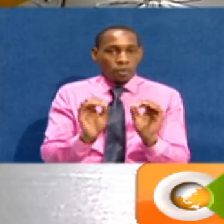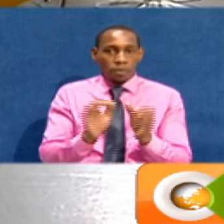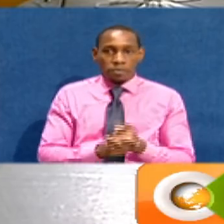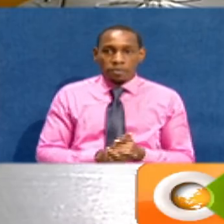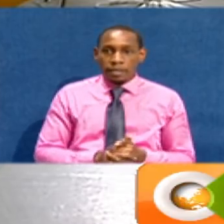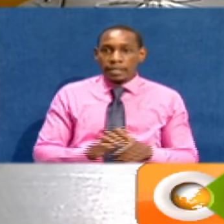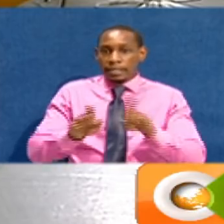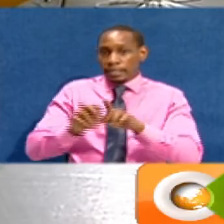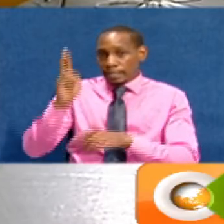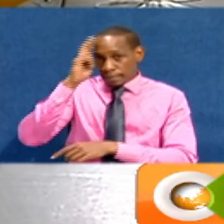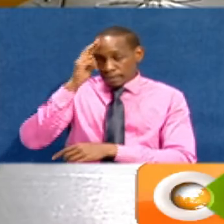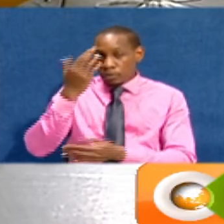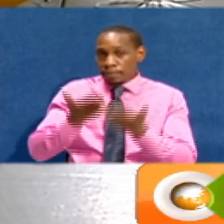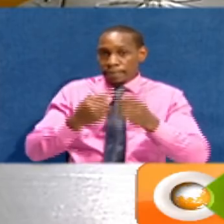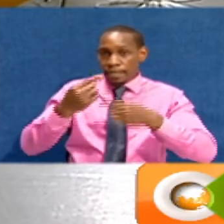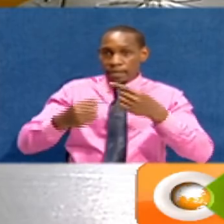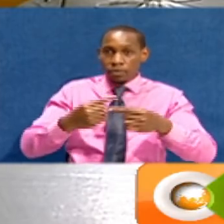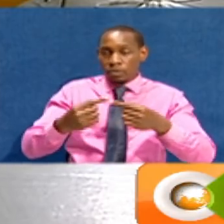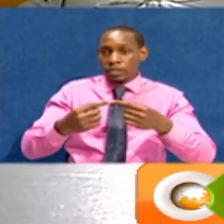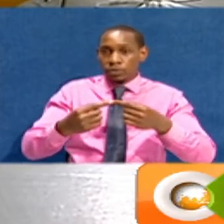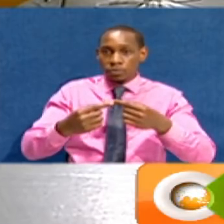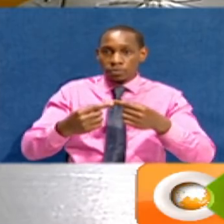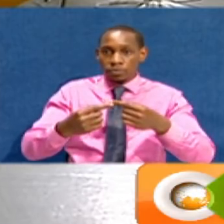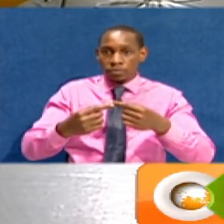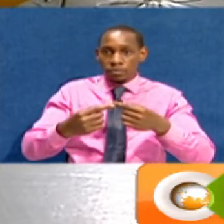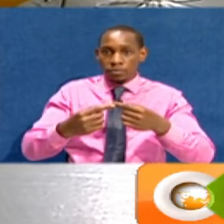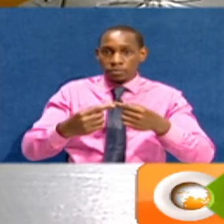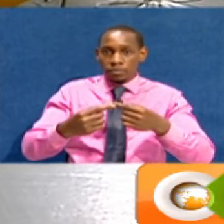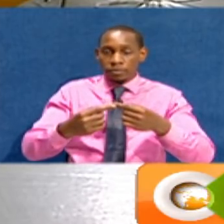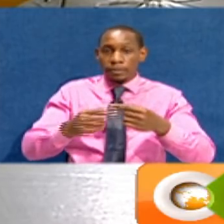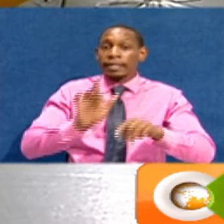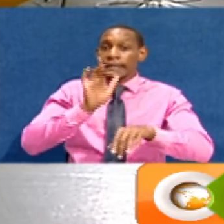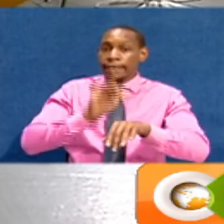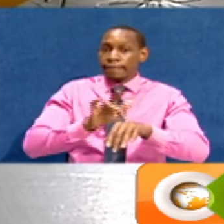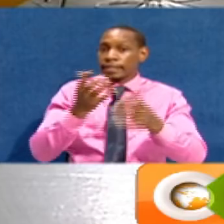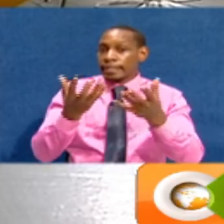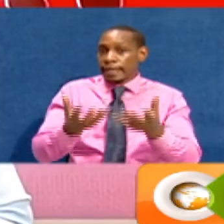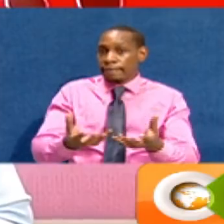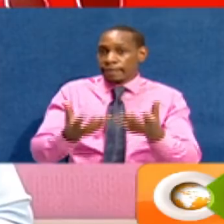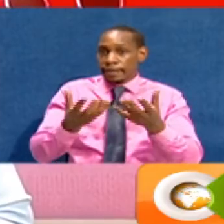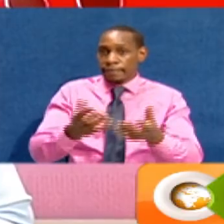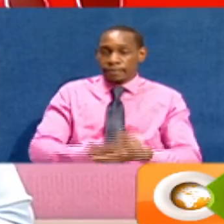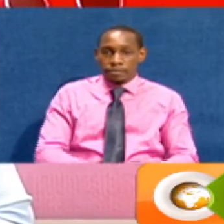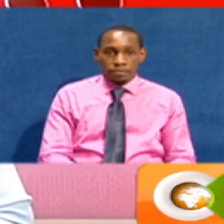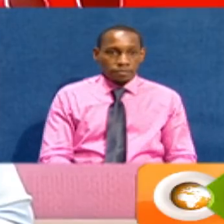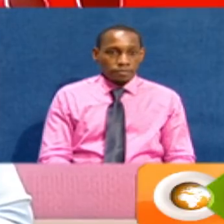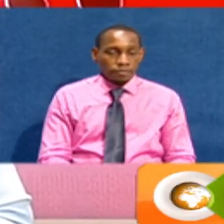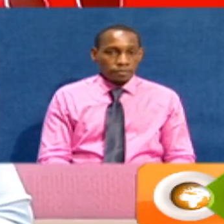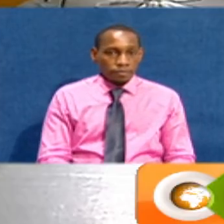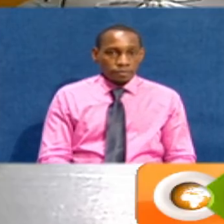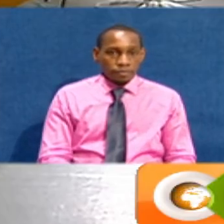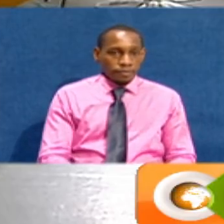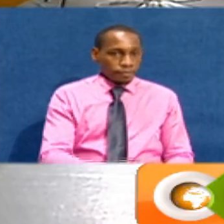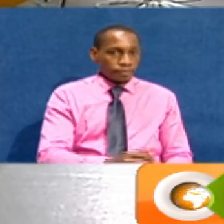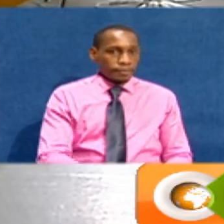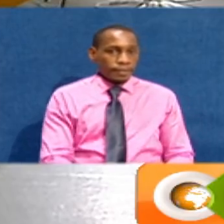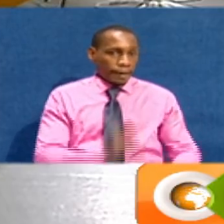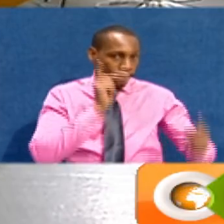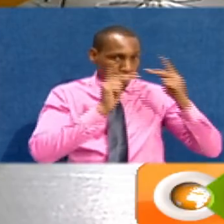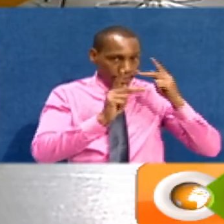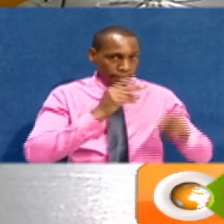are part of the reason we might continue paying a very, very high price for COVID-19. I look at it this way,